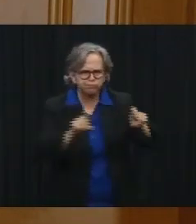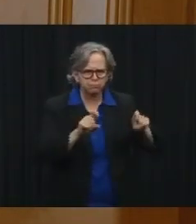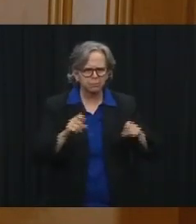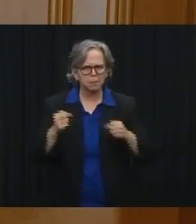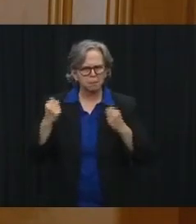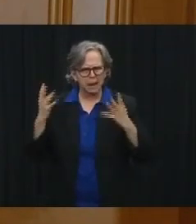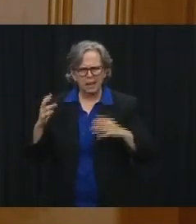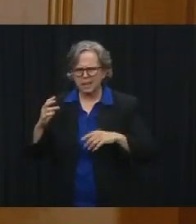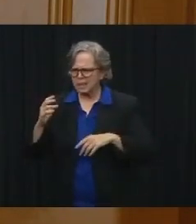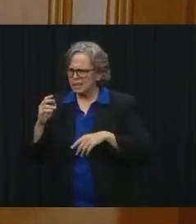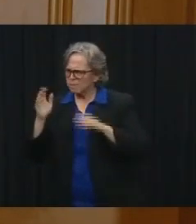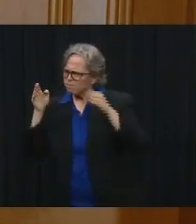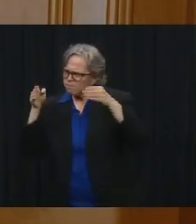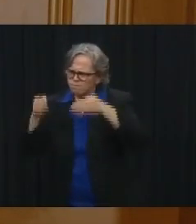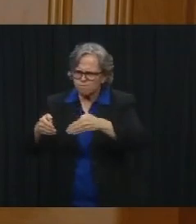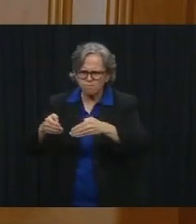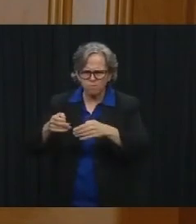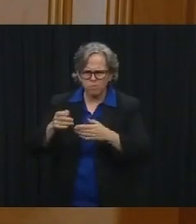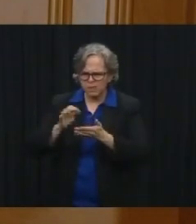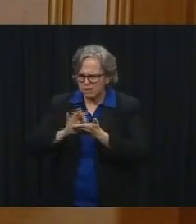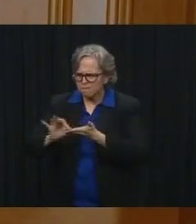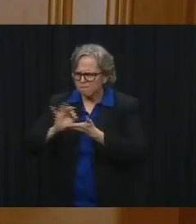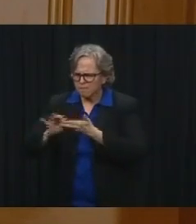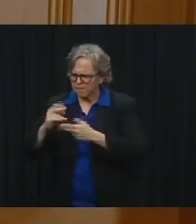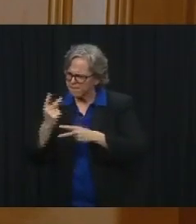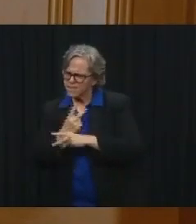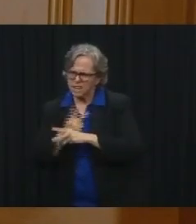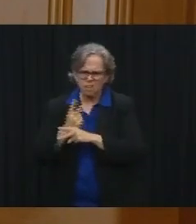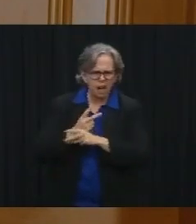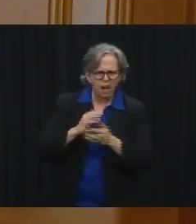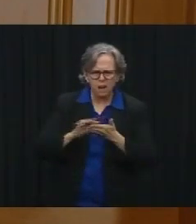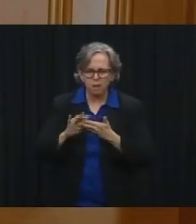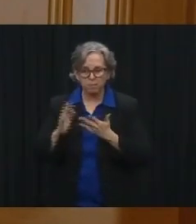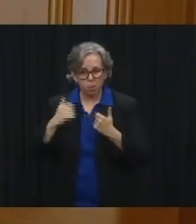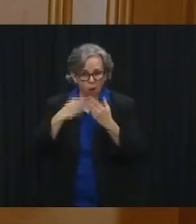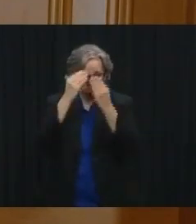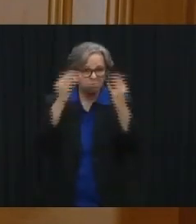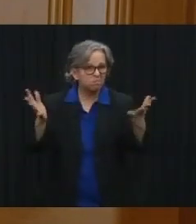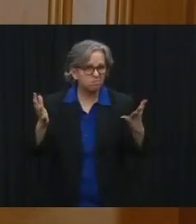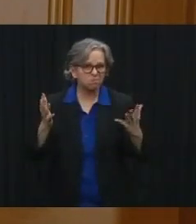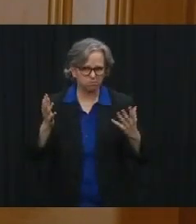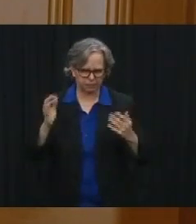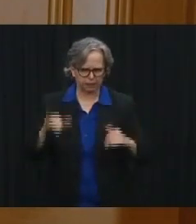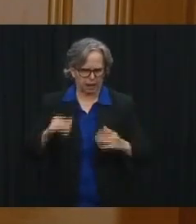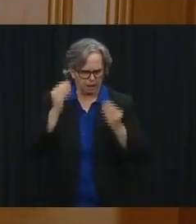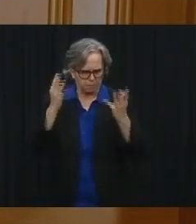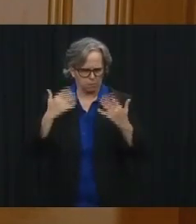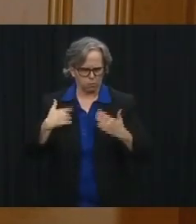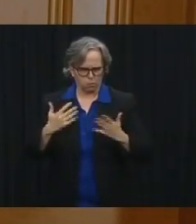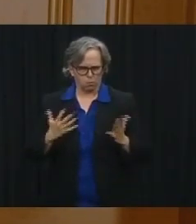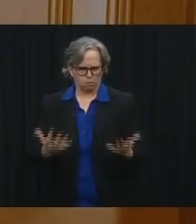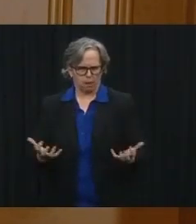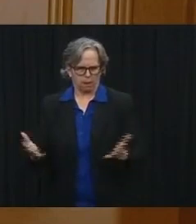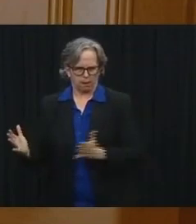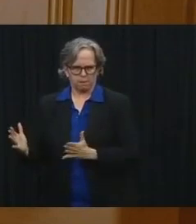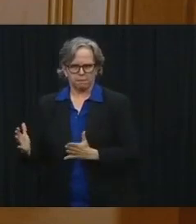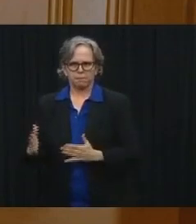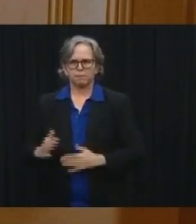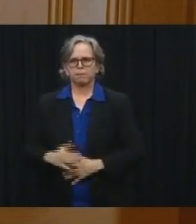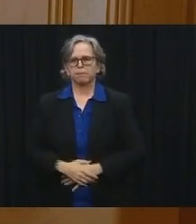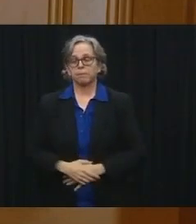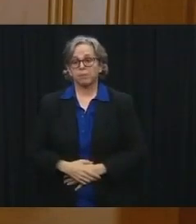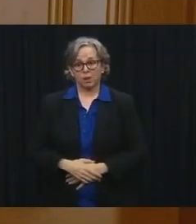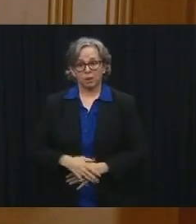tell you we're working on this. What we have done, and Dr. Acton indicated this a few days ago, we've taken